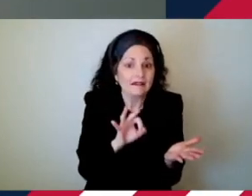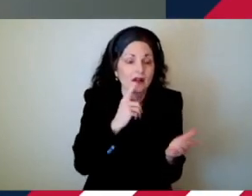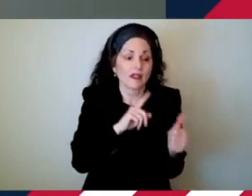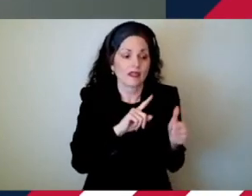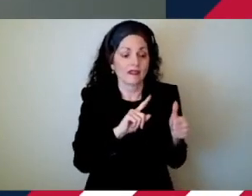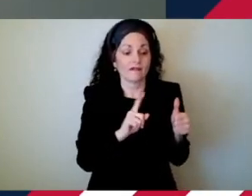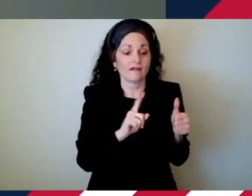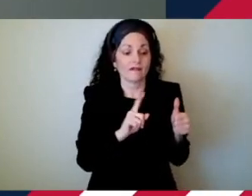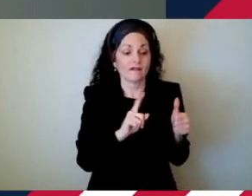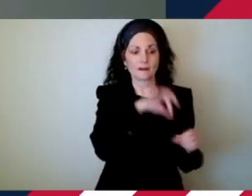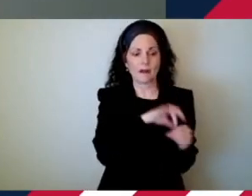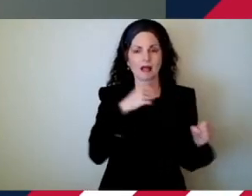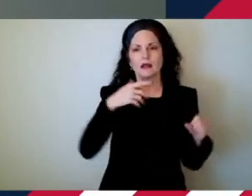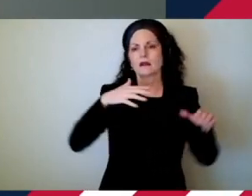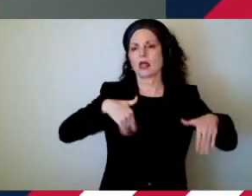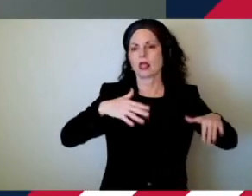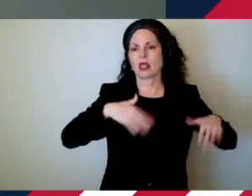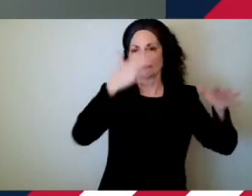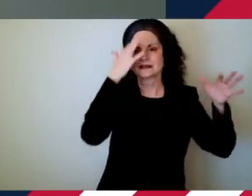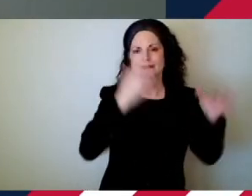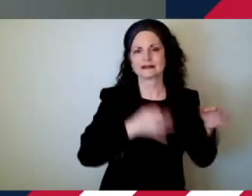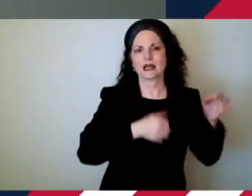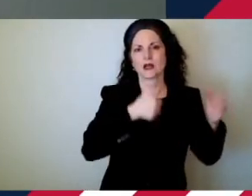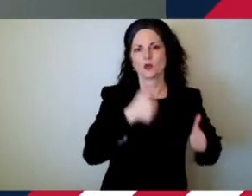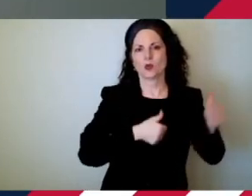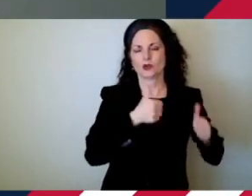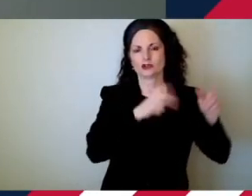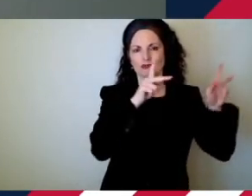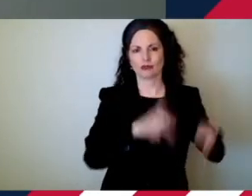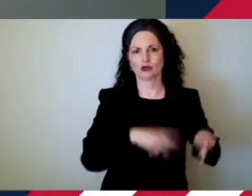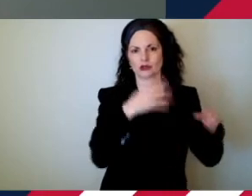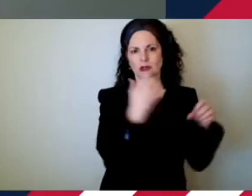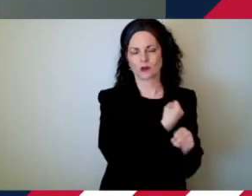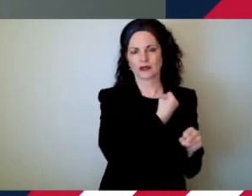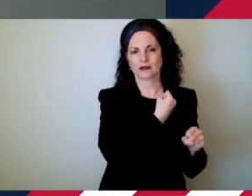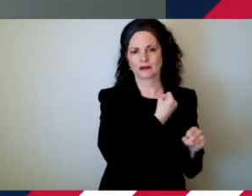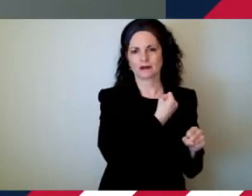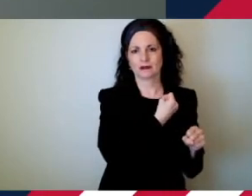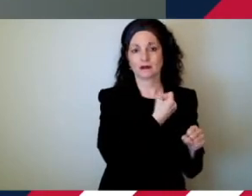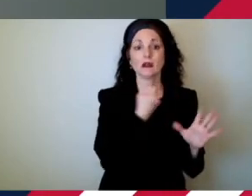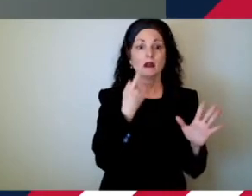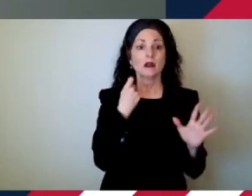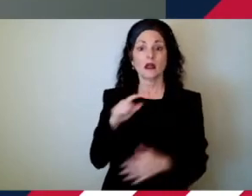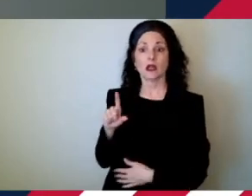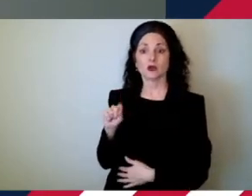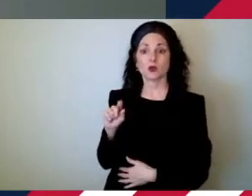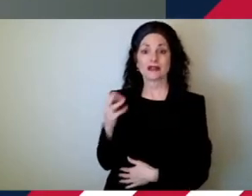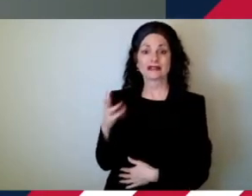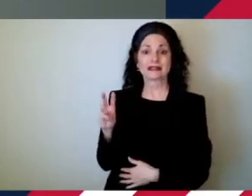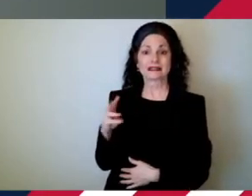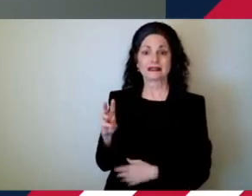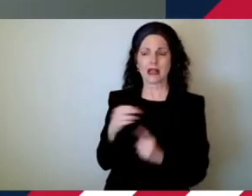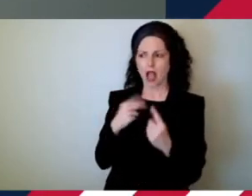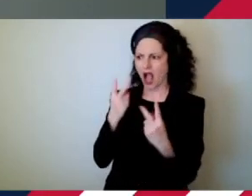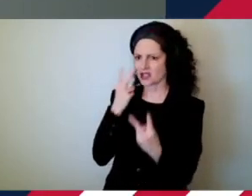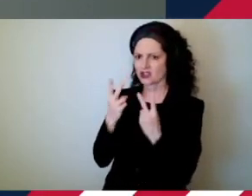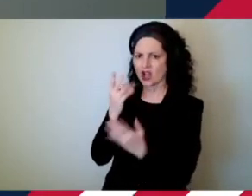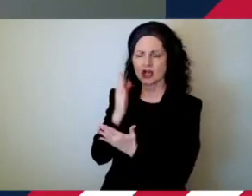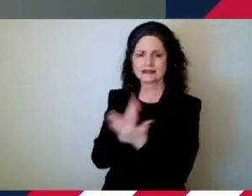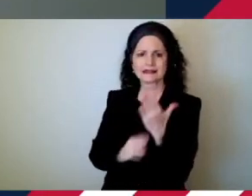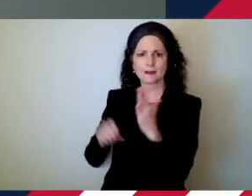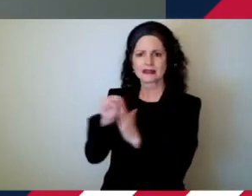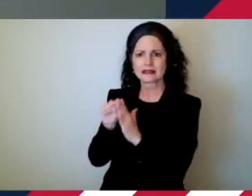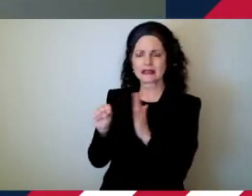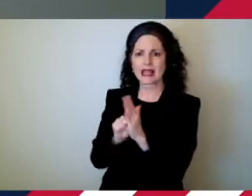In 2016, it had been very discouraging when I saw states where one candidate had overwhelmingly won the primary,